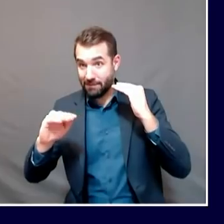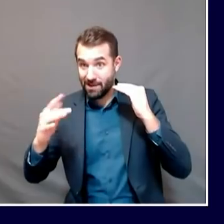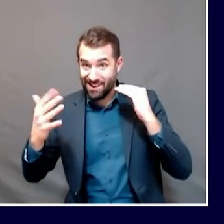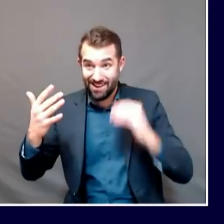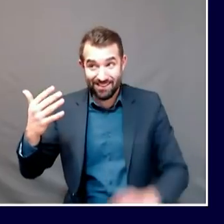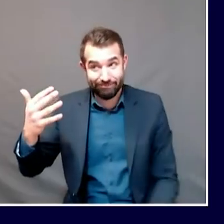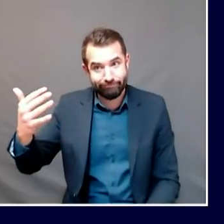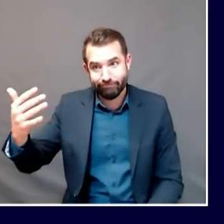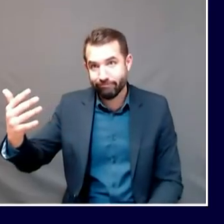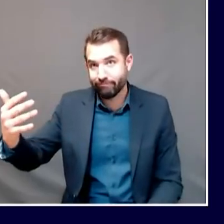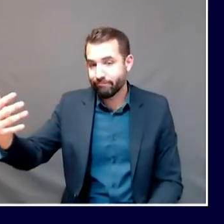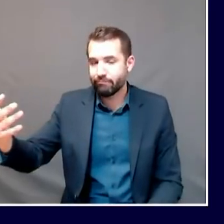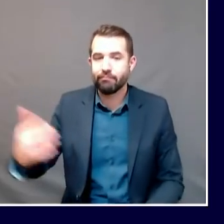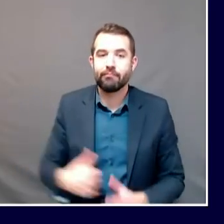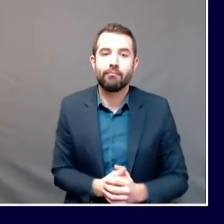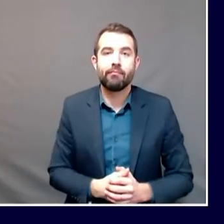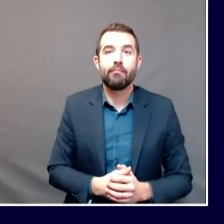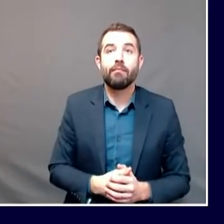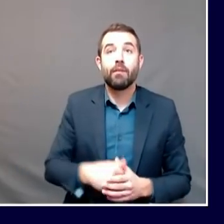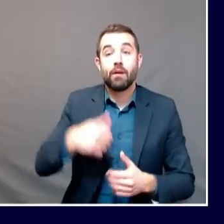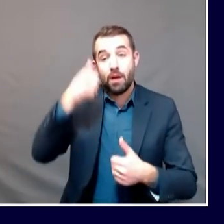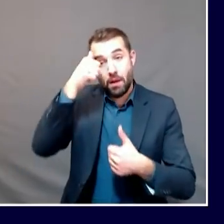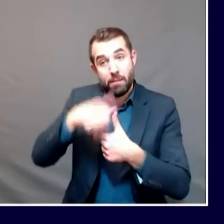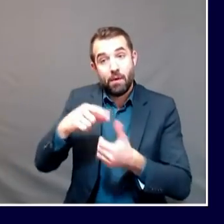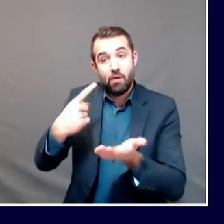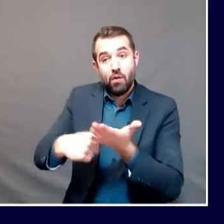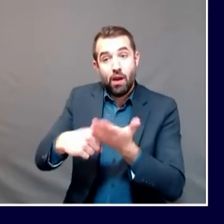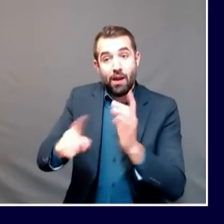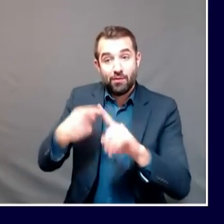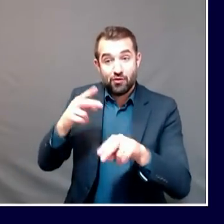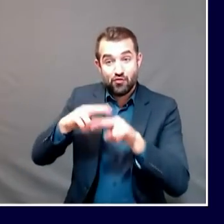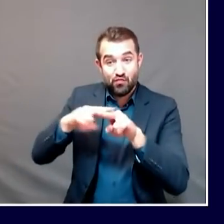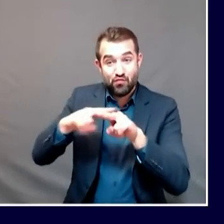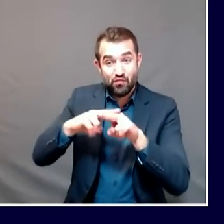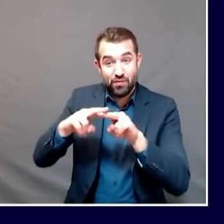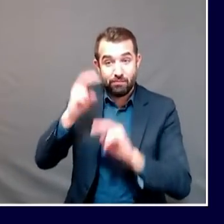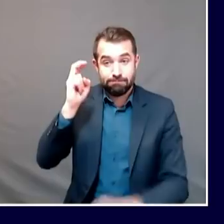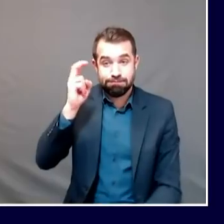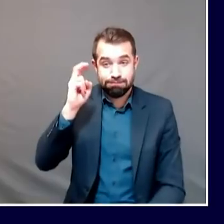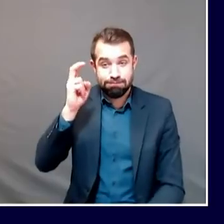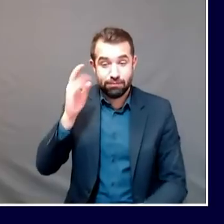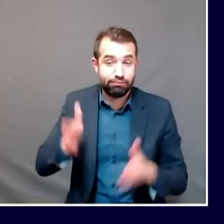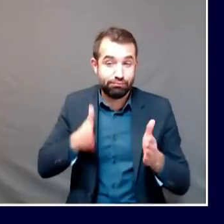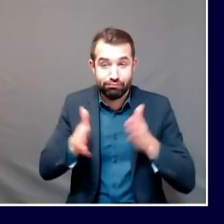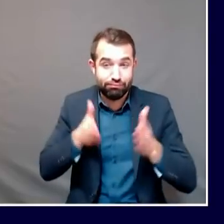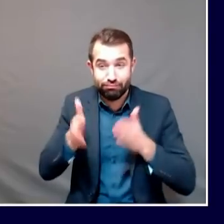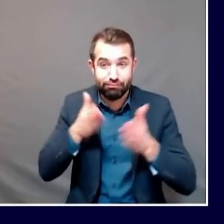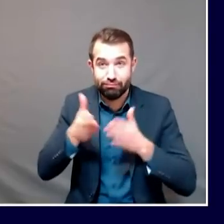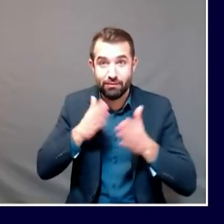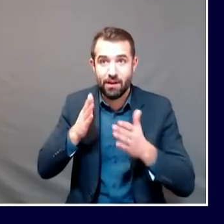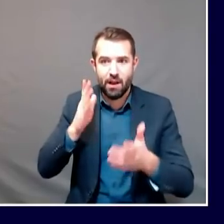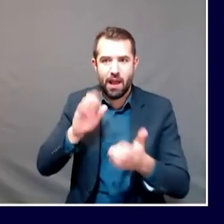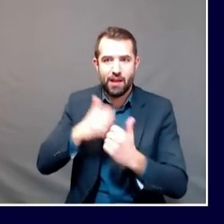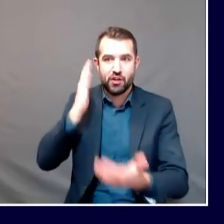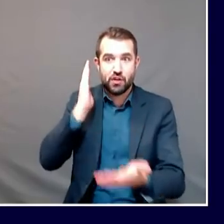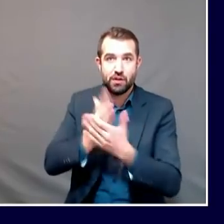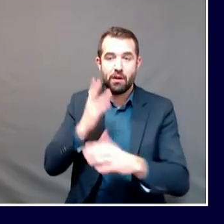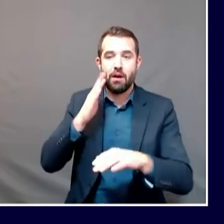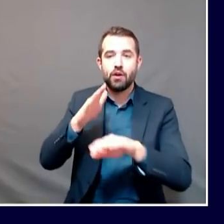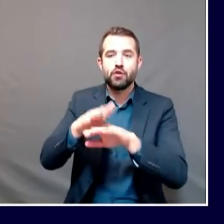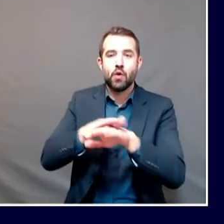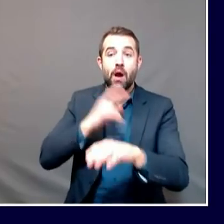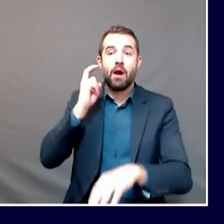between when the brake is applied and when the train ultimately stops. The vaccine is that brake. It'll just take a long time to stop the train.